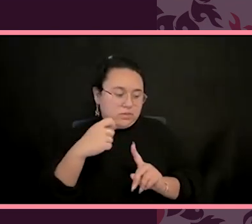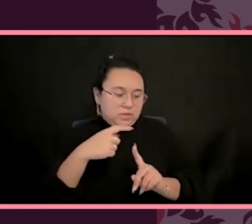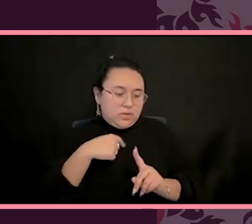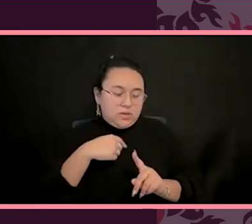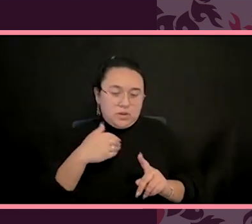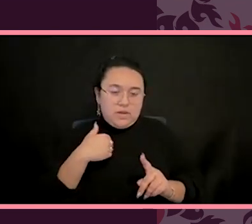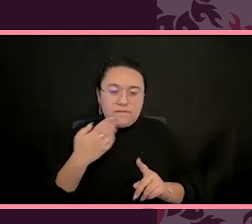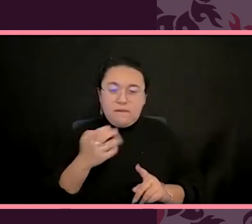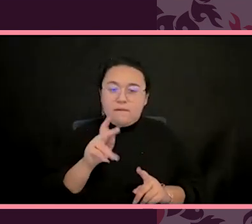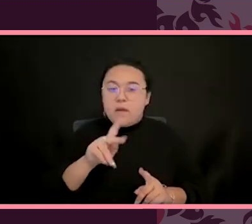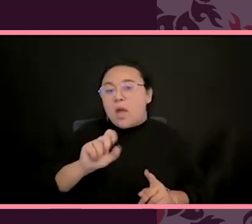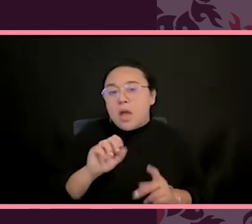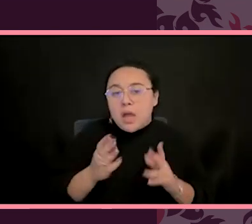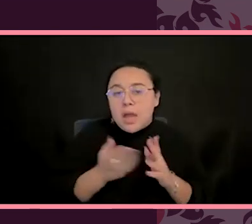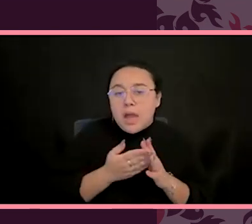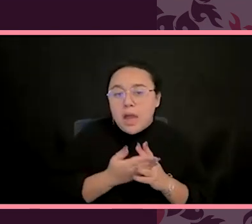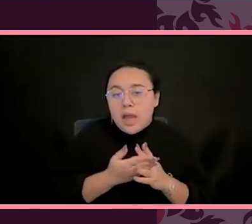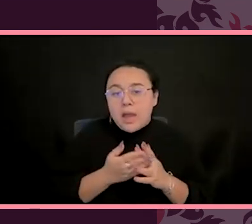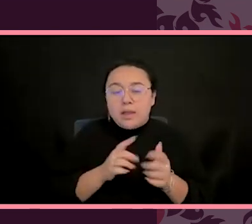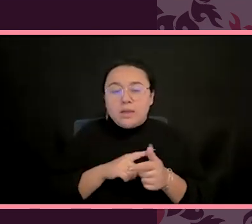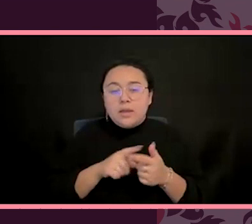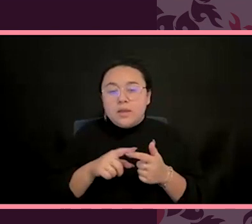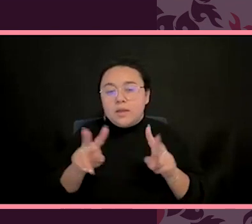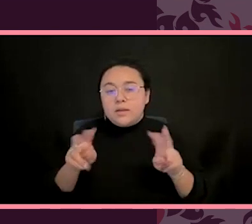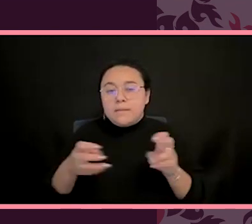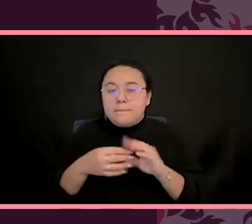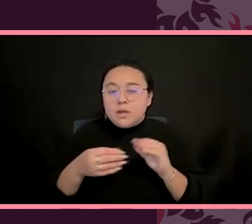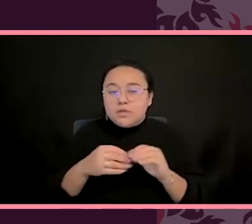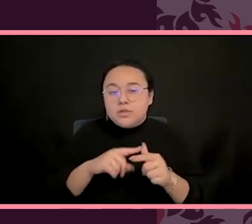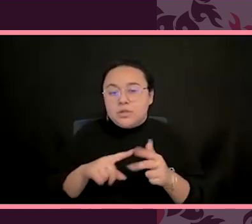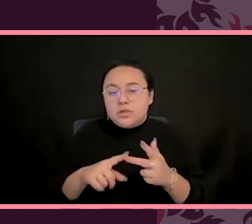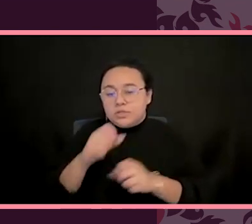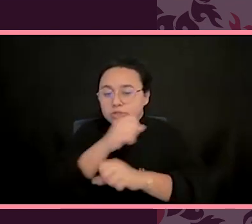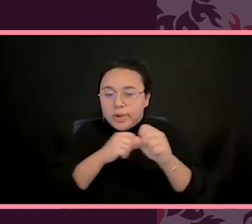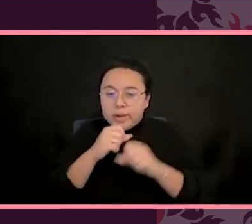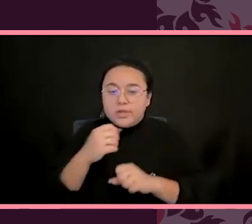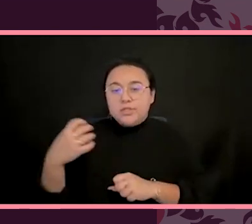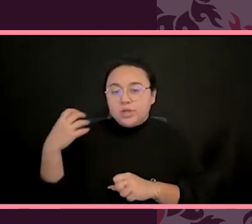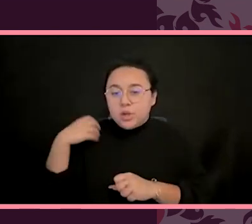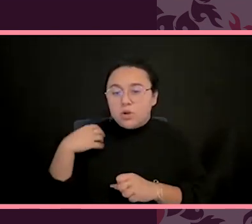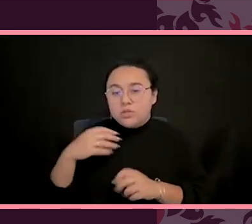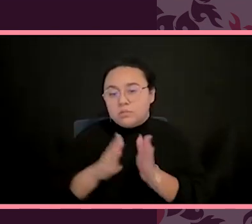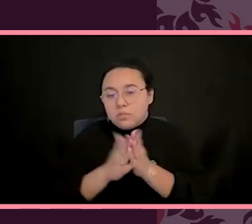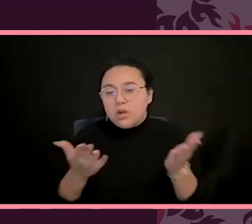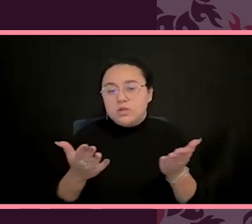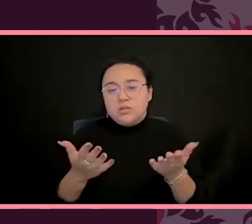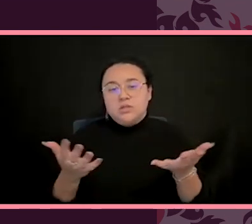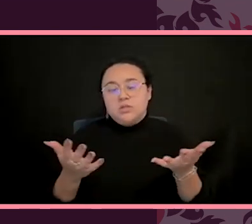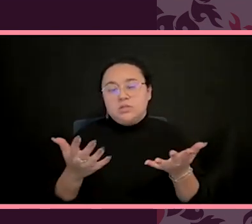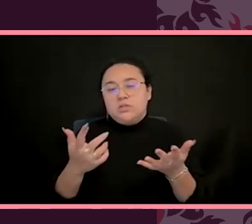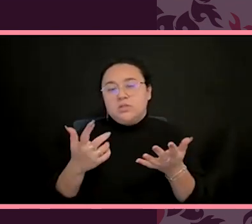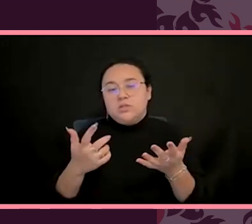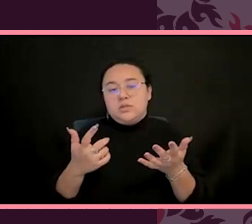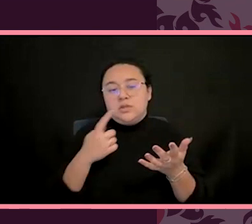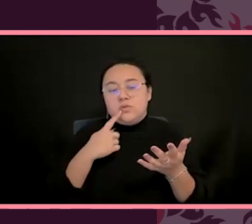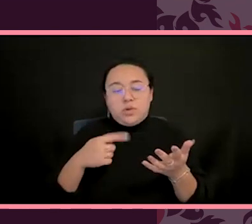hacks, mantras, strategies, coaching, books, like down to here,